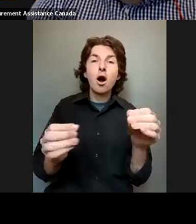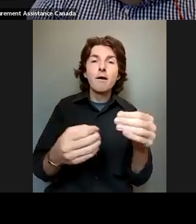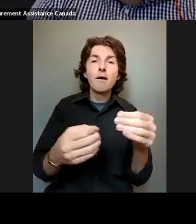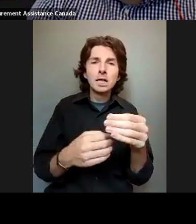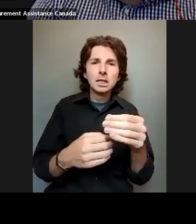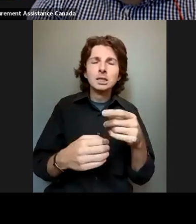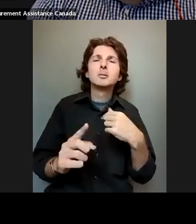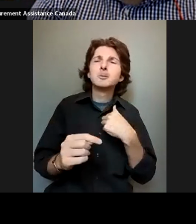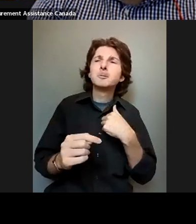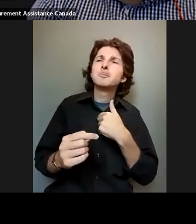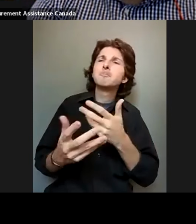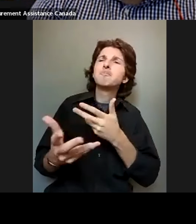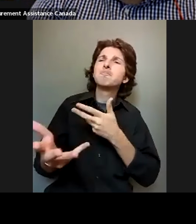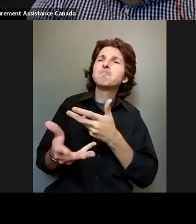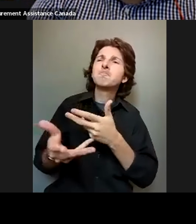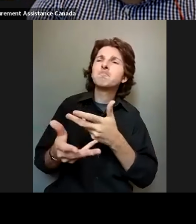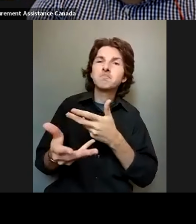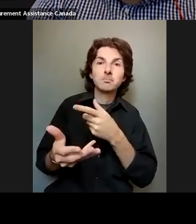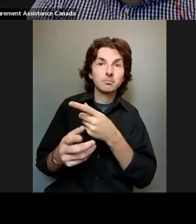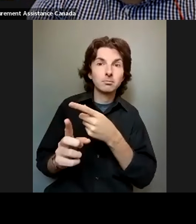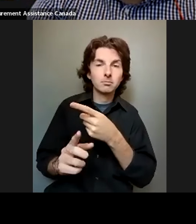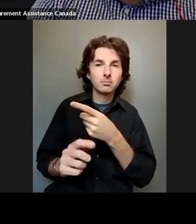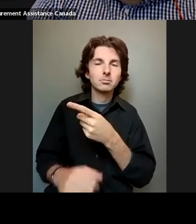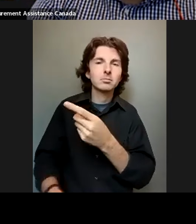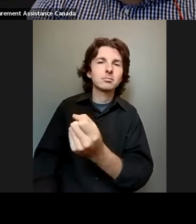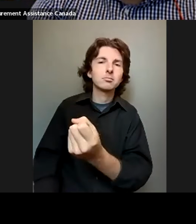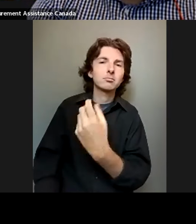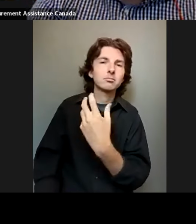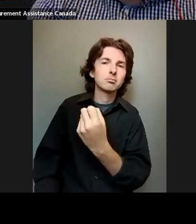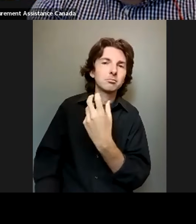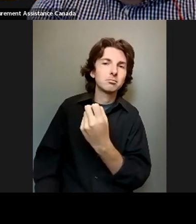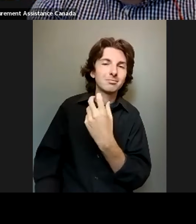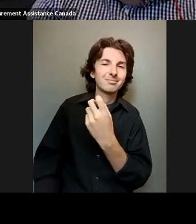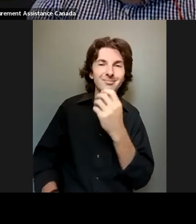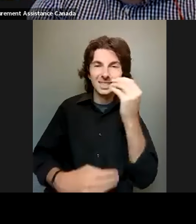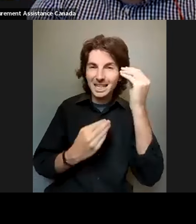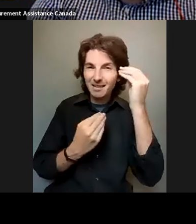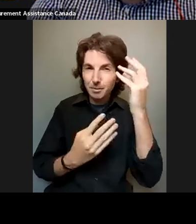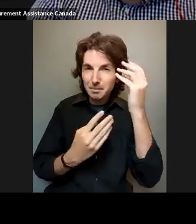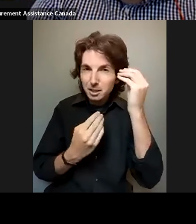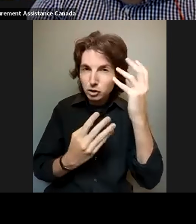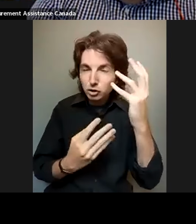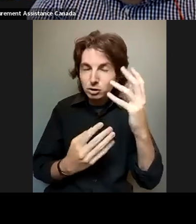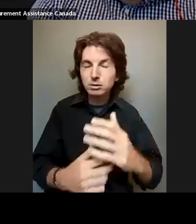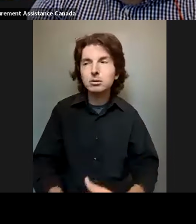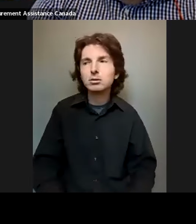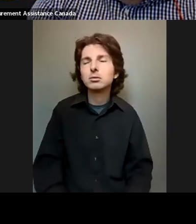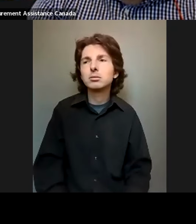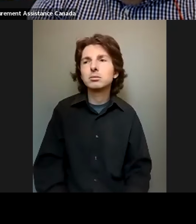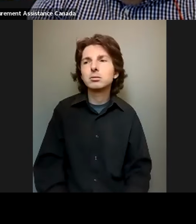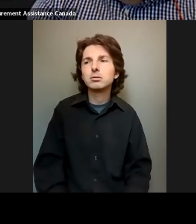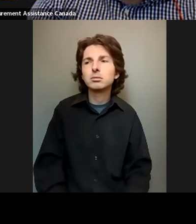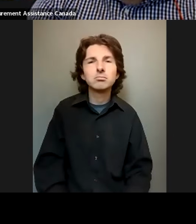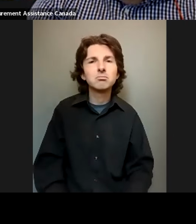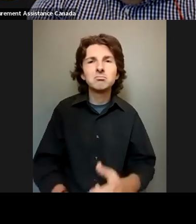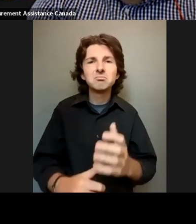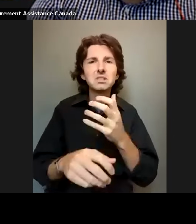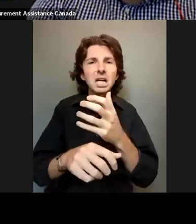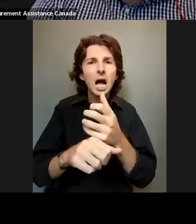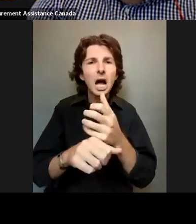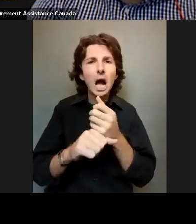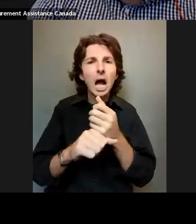was going to give me some information, and I didn't get any. And